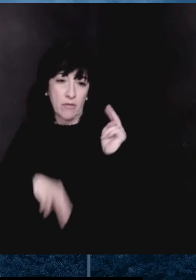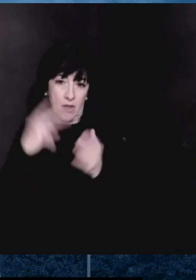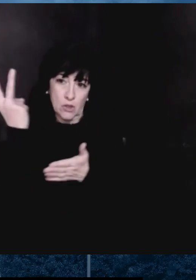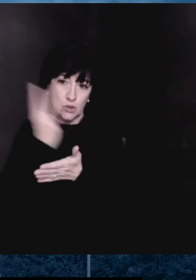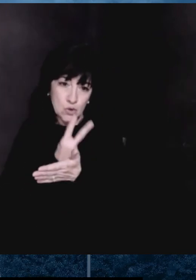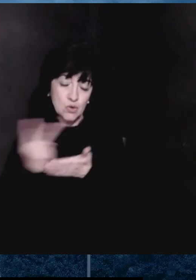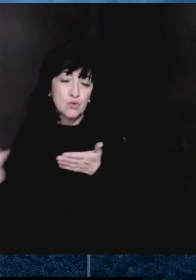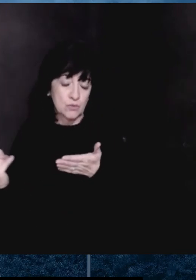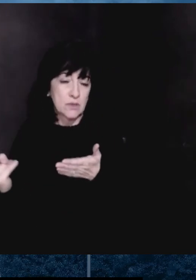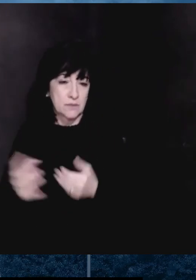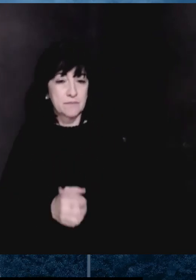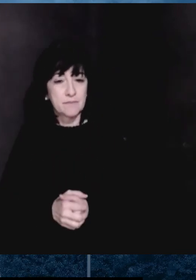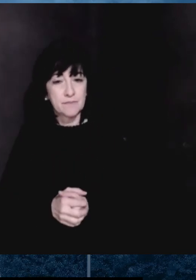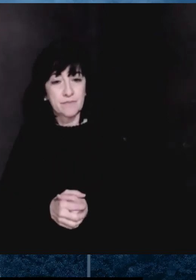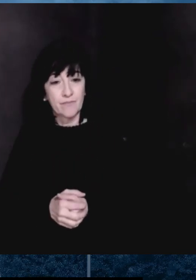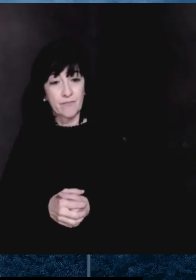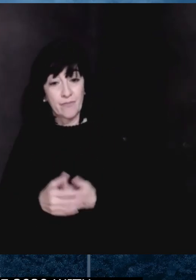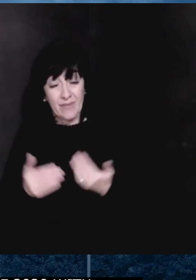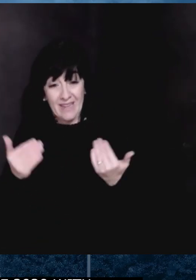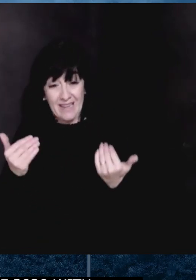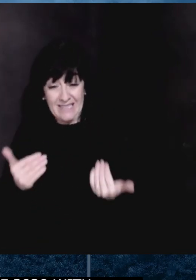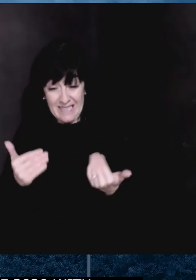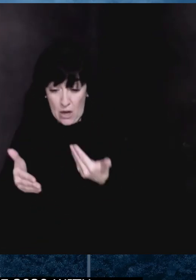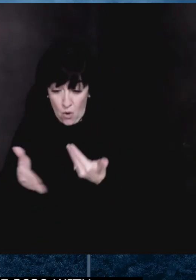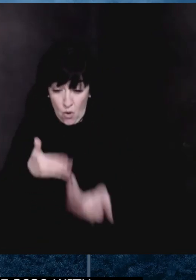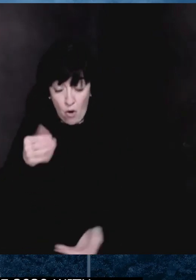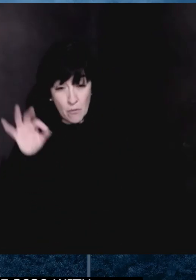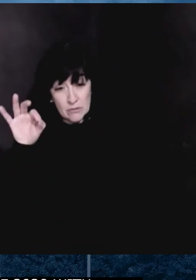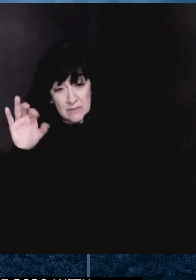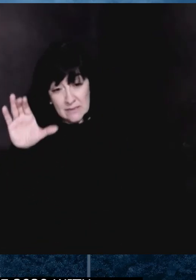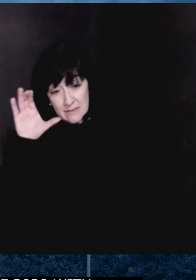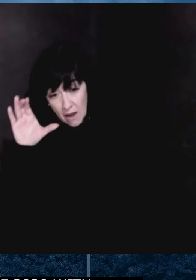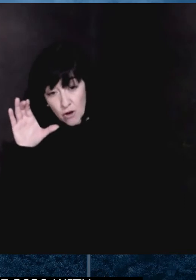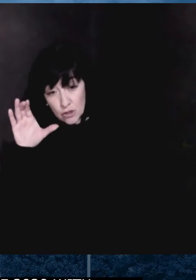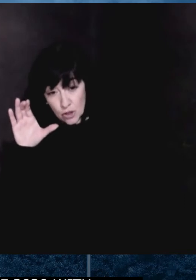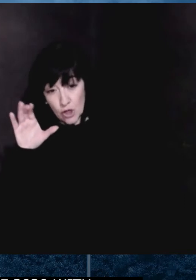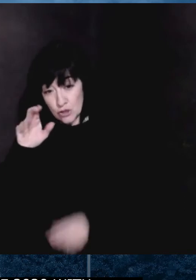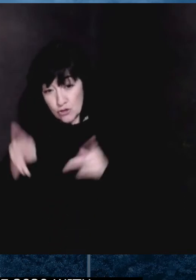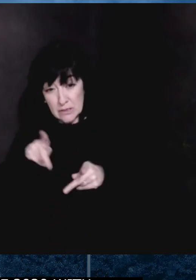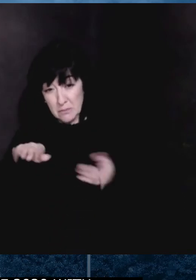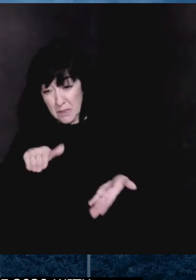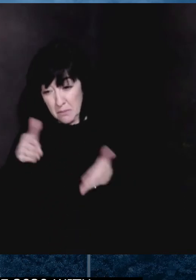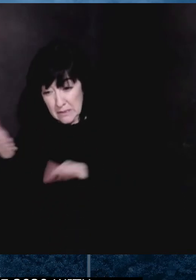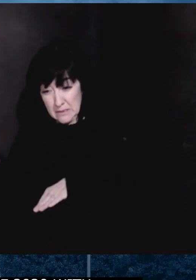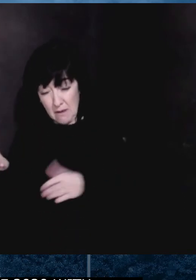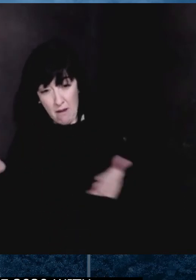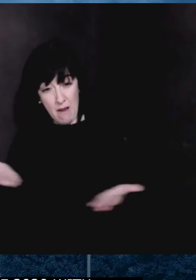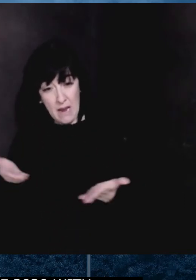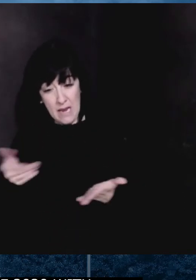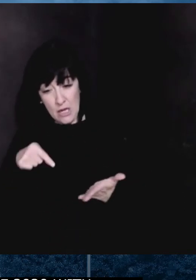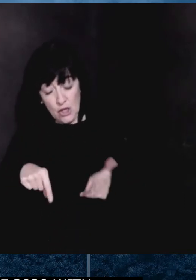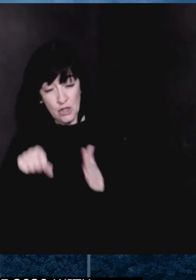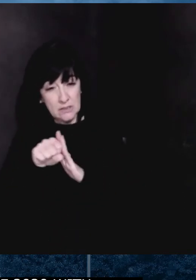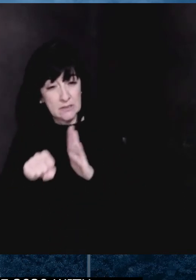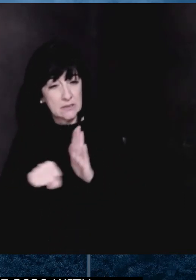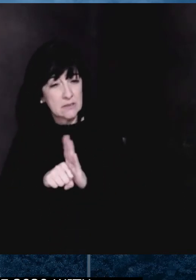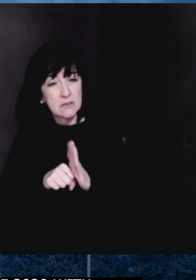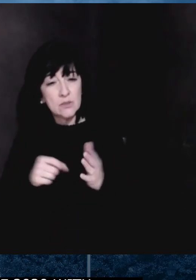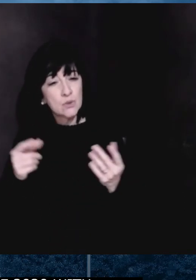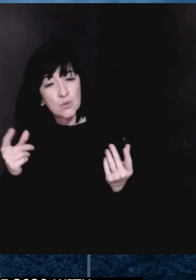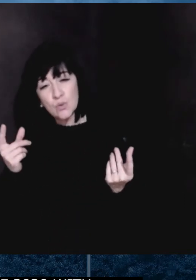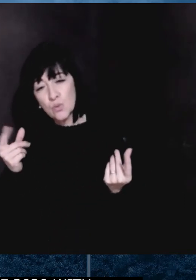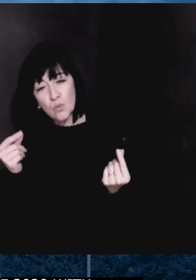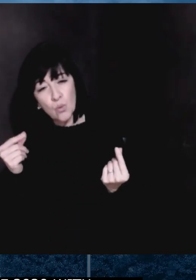900 reported COVID-19 related deaths in the state. What do you want to tell all of those people whose